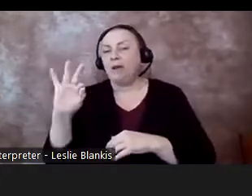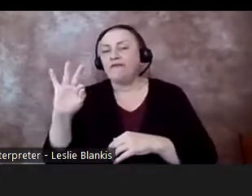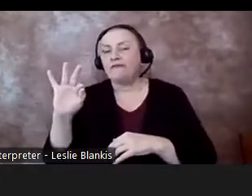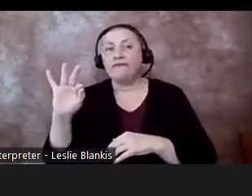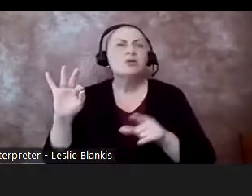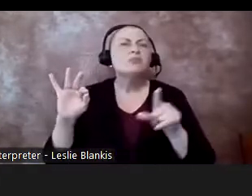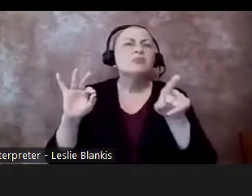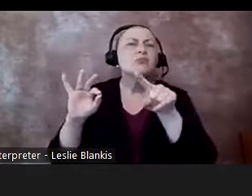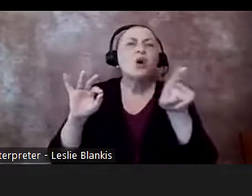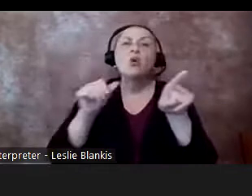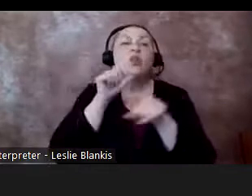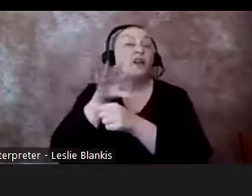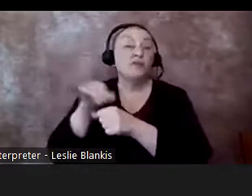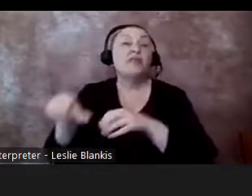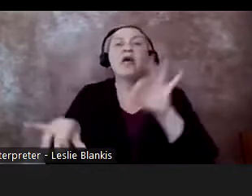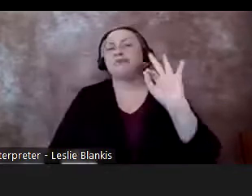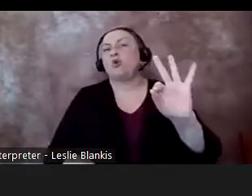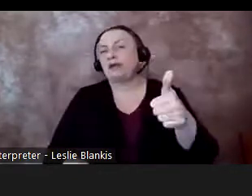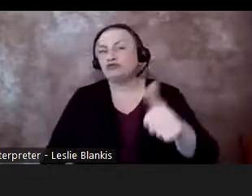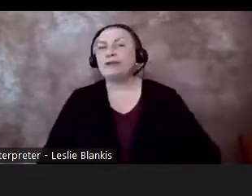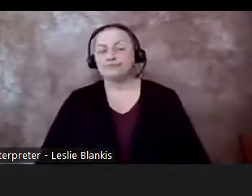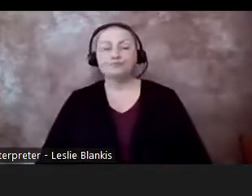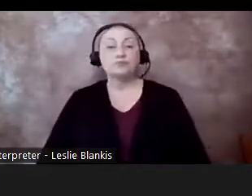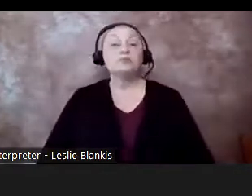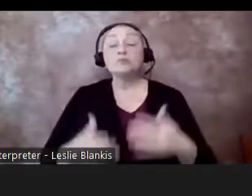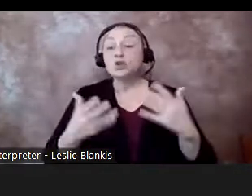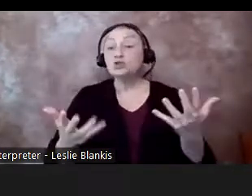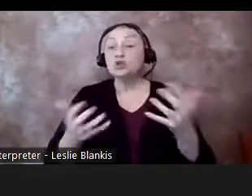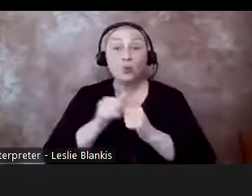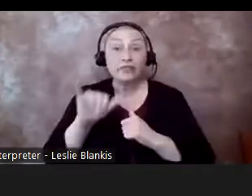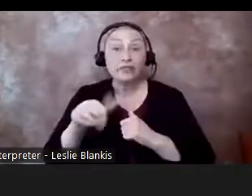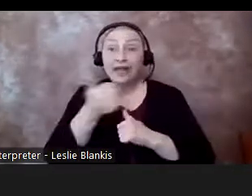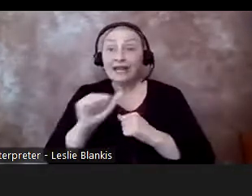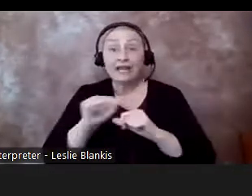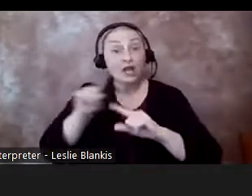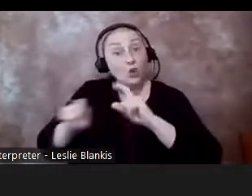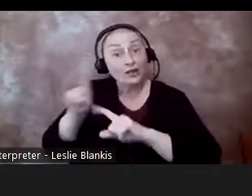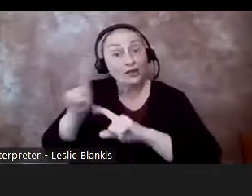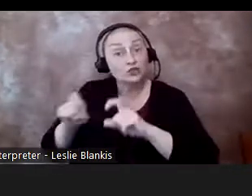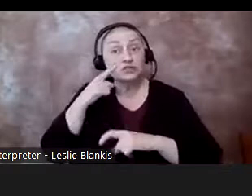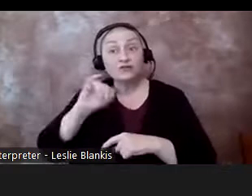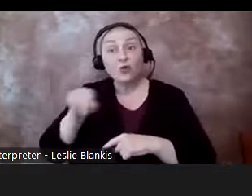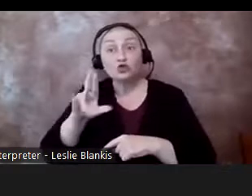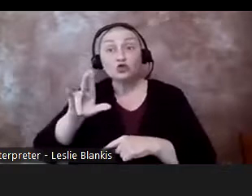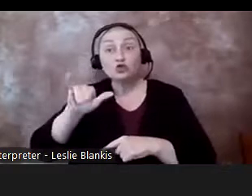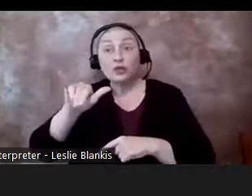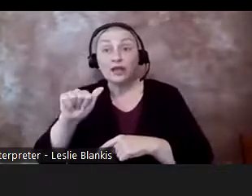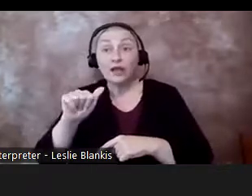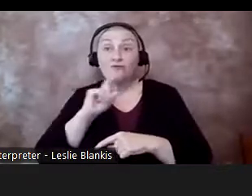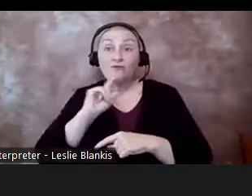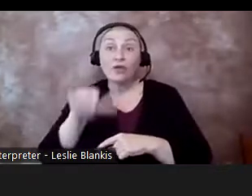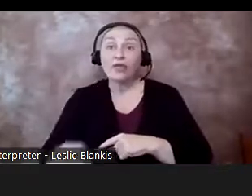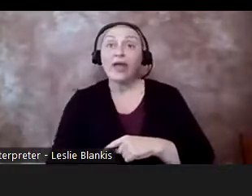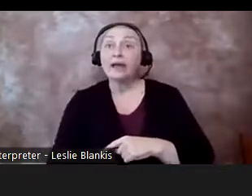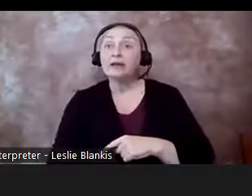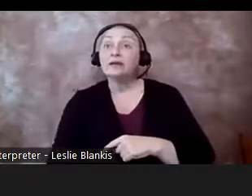Okay, perfect. Awesome. Thank you. With that, any questions for Julia on this project? And Julia, is there anything